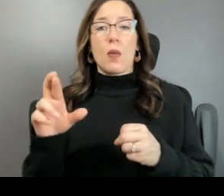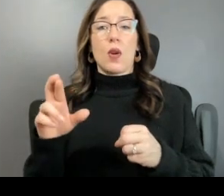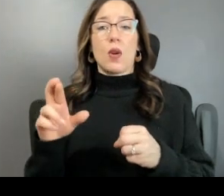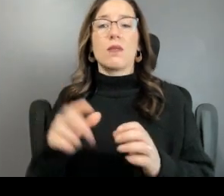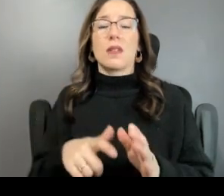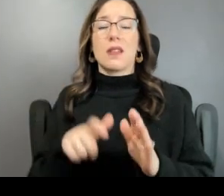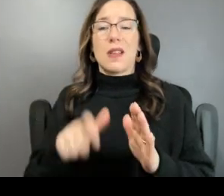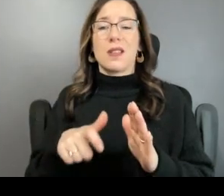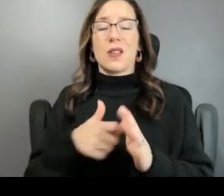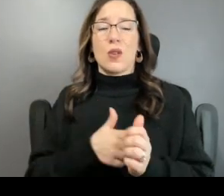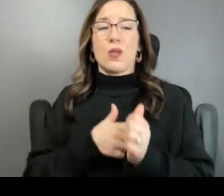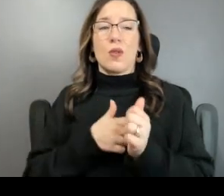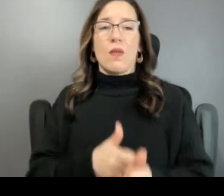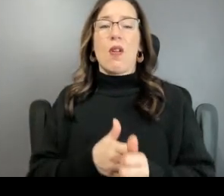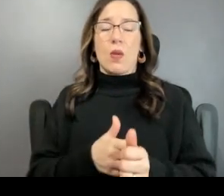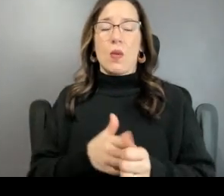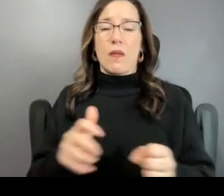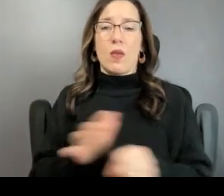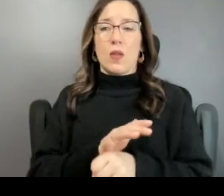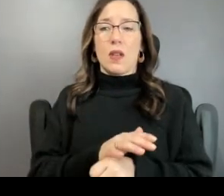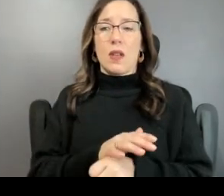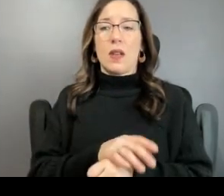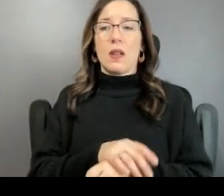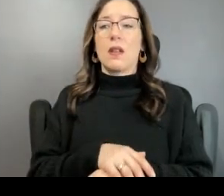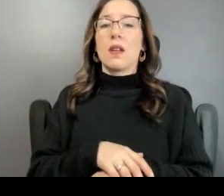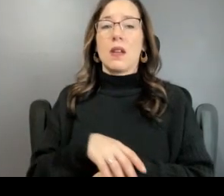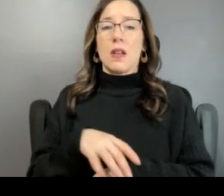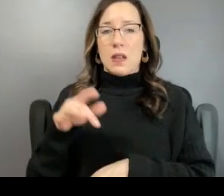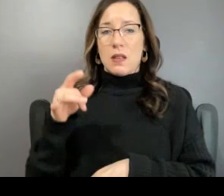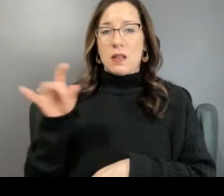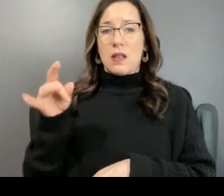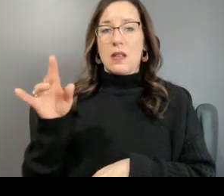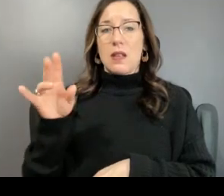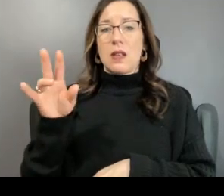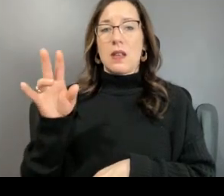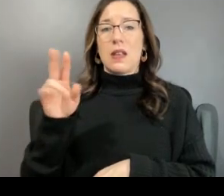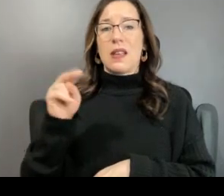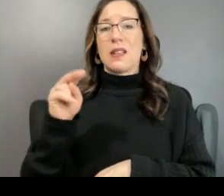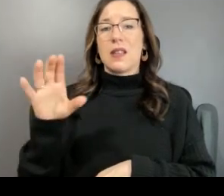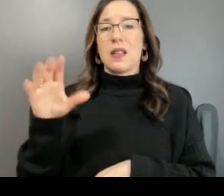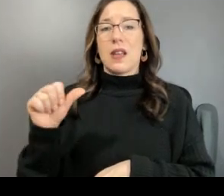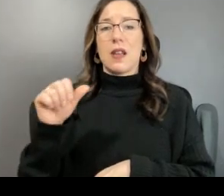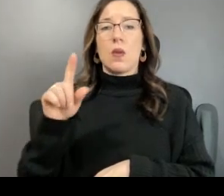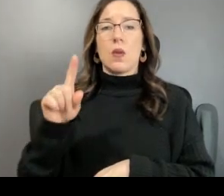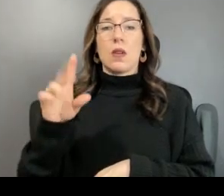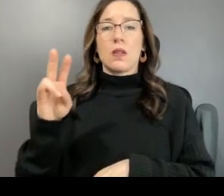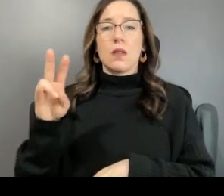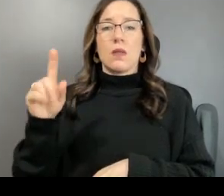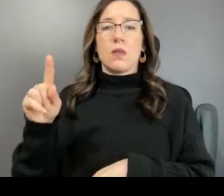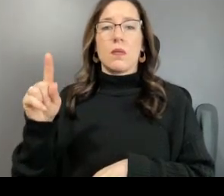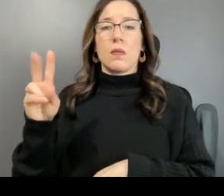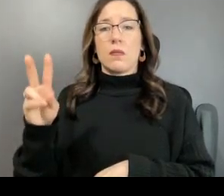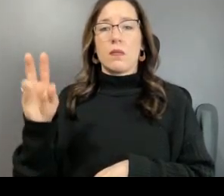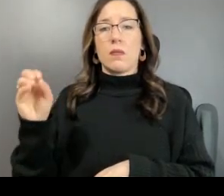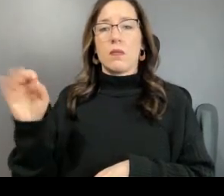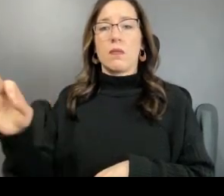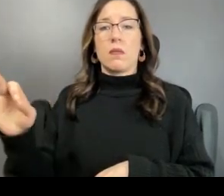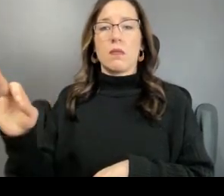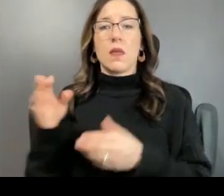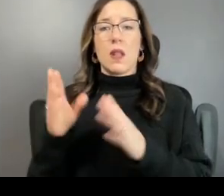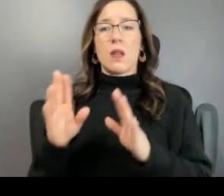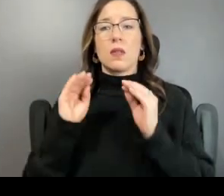in its entirety, as ANSI A117.1 2009 allows installing the toilet between 16 inches